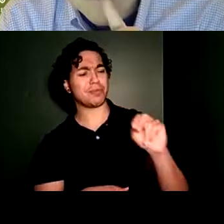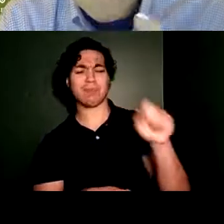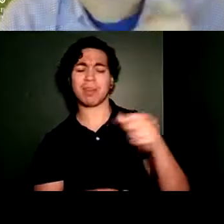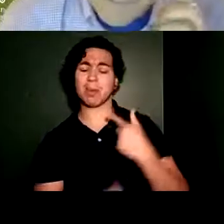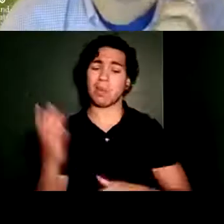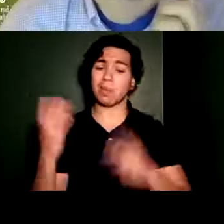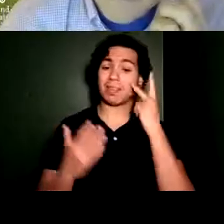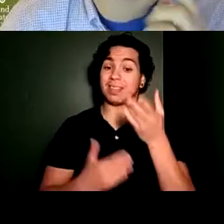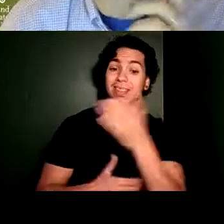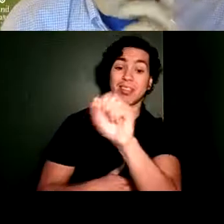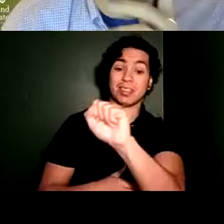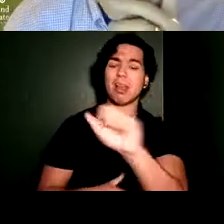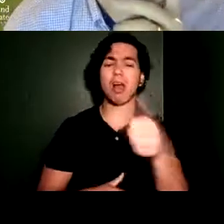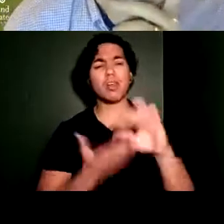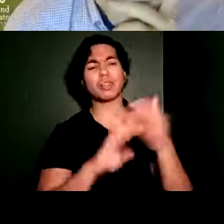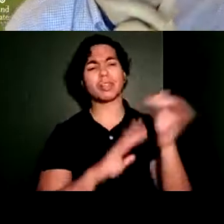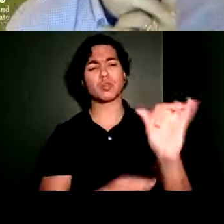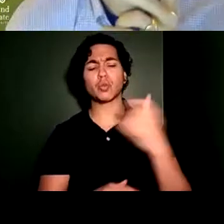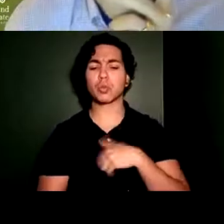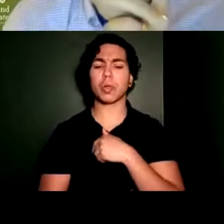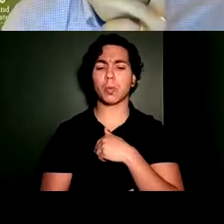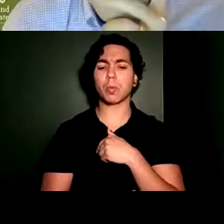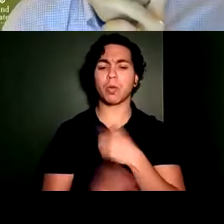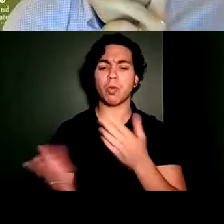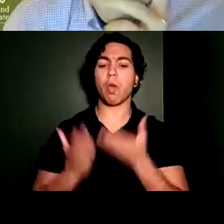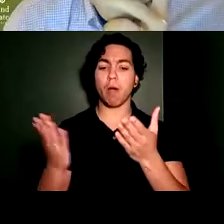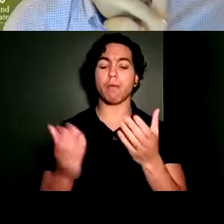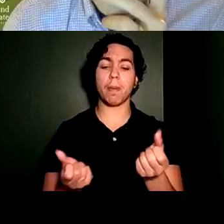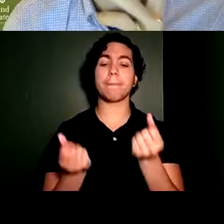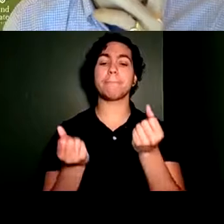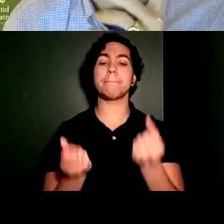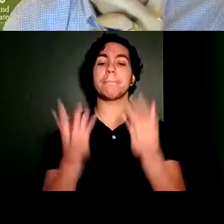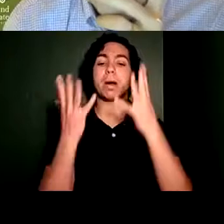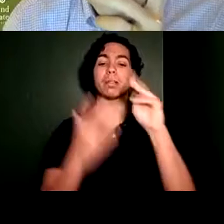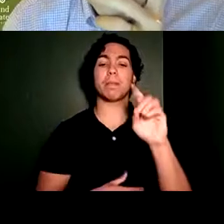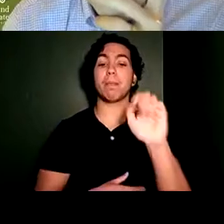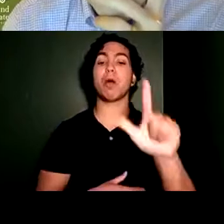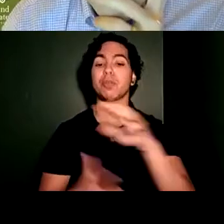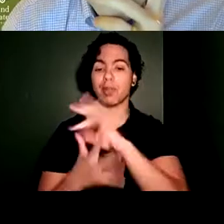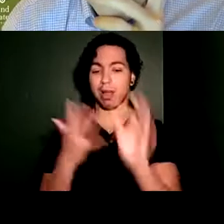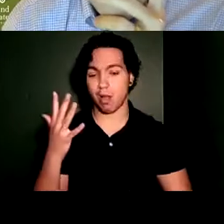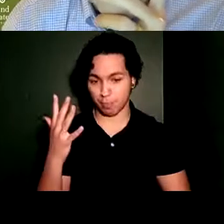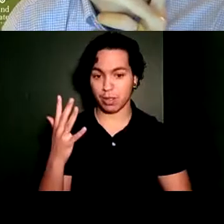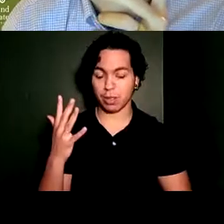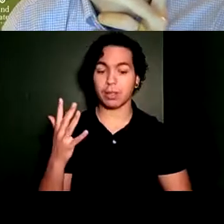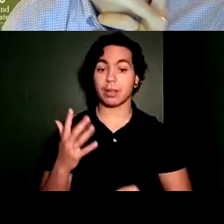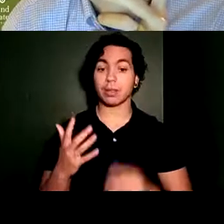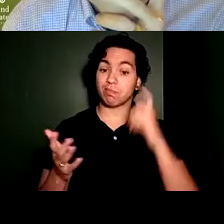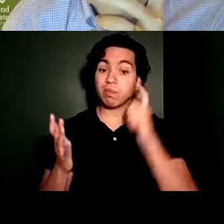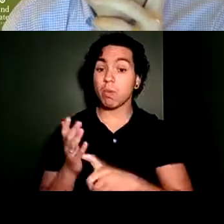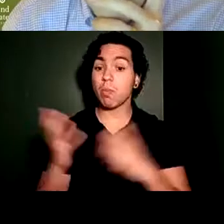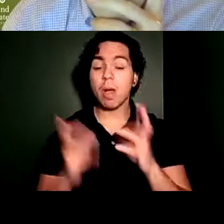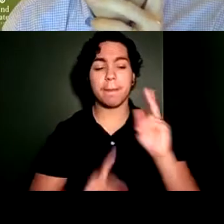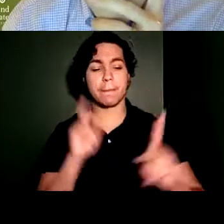Seattle and across other cities where we all offer multimodal options for people is that we see that people